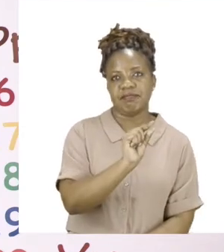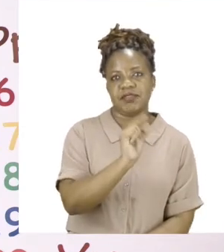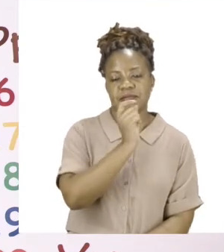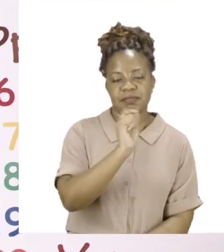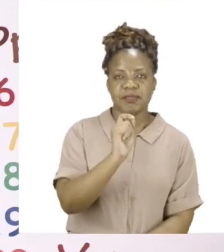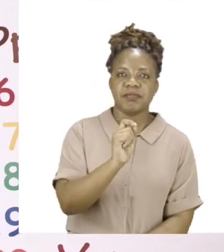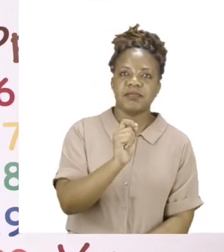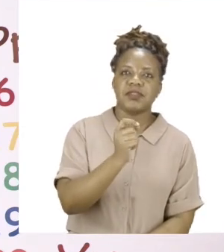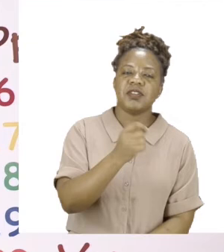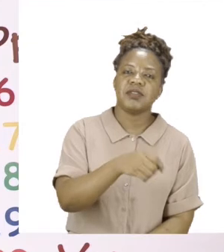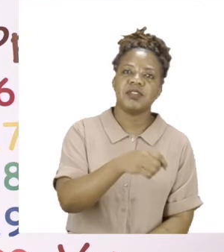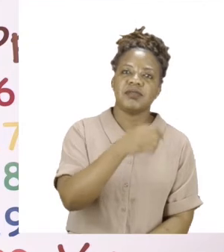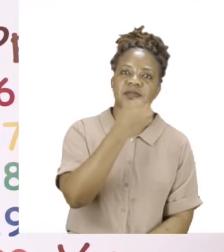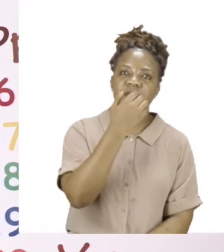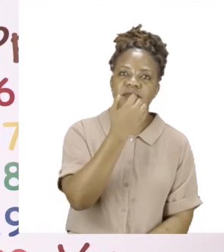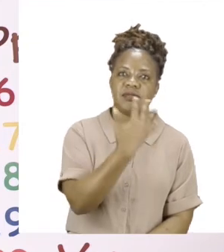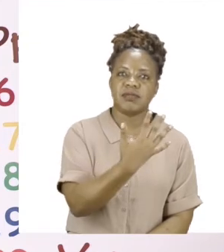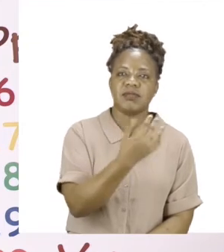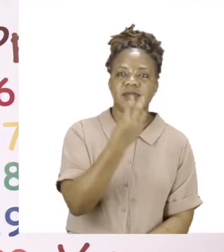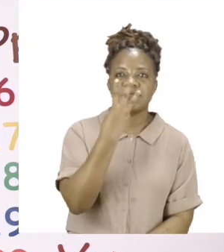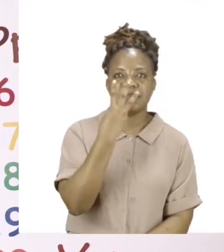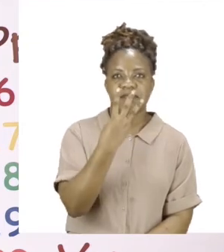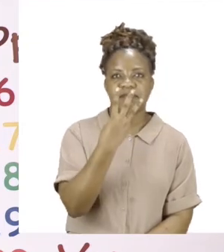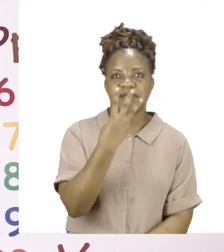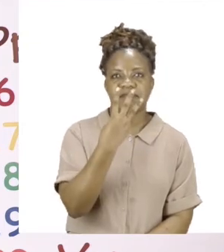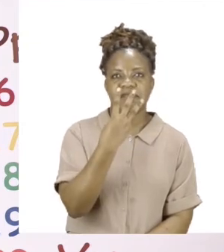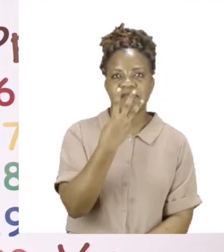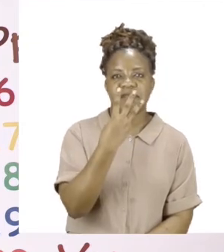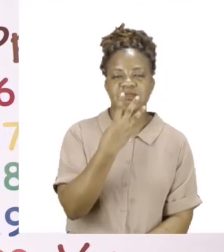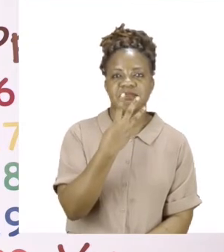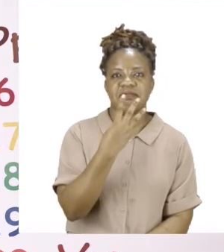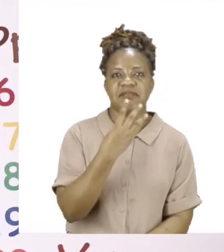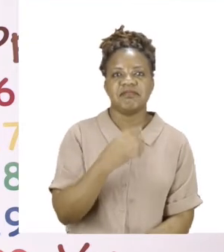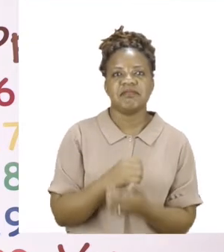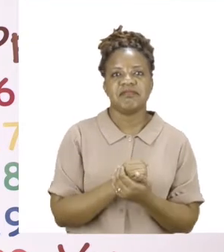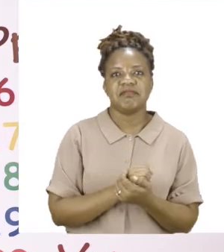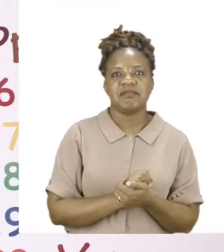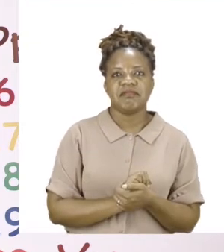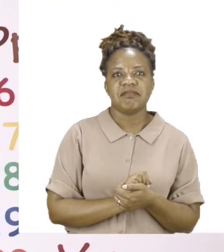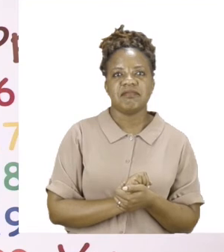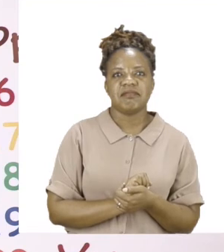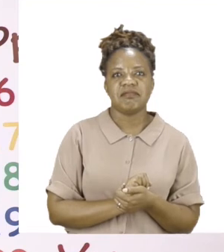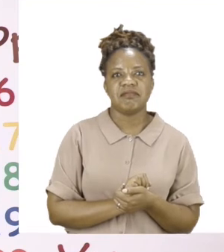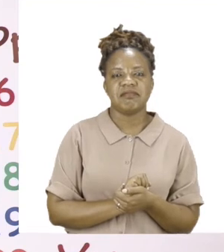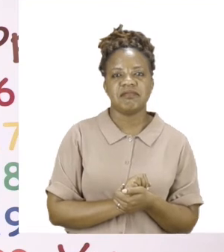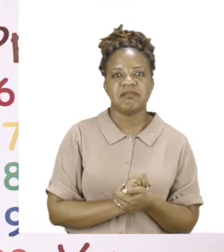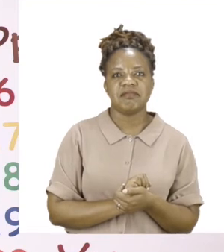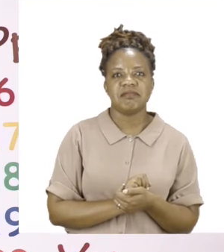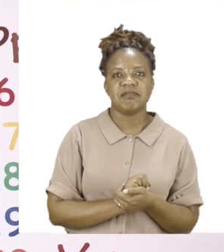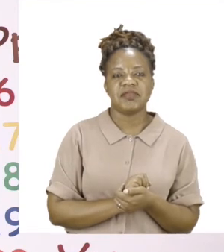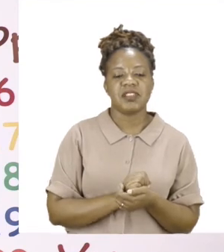53 as the least in the choo-choo train. So now that we have written 53, we need